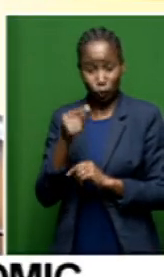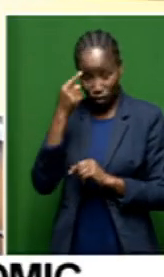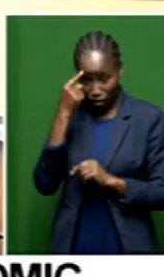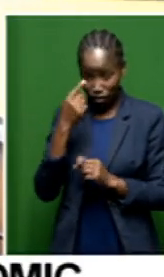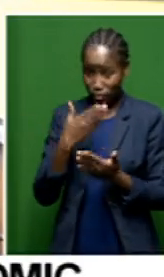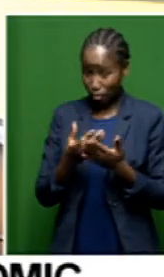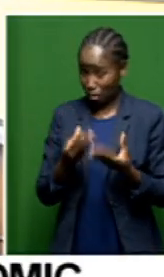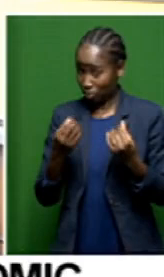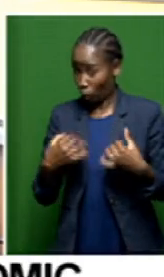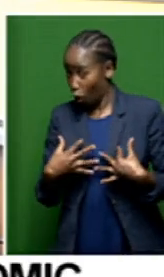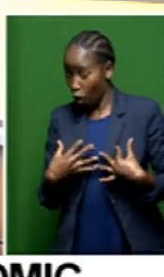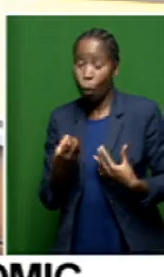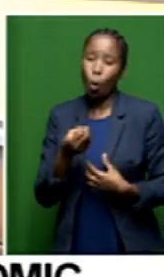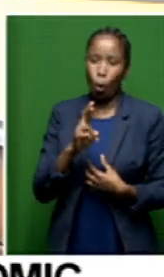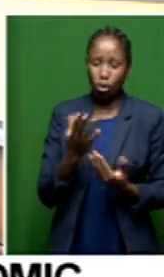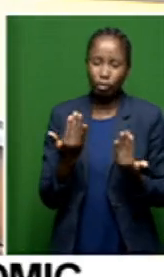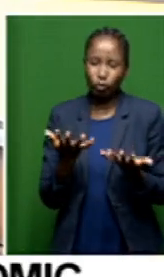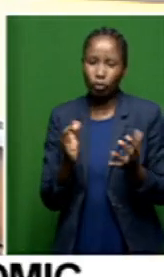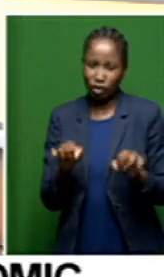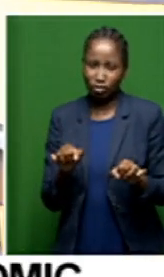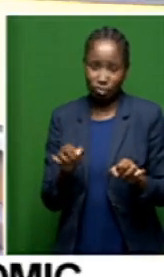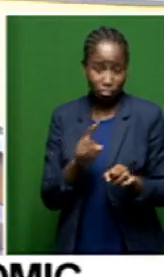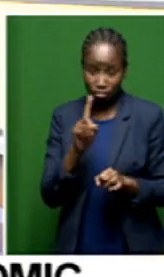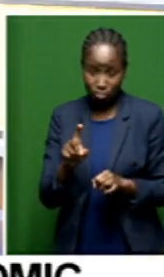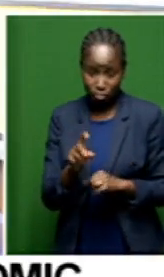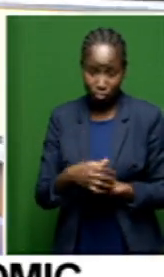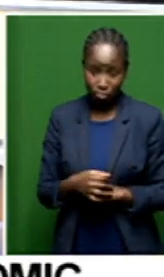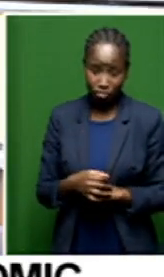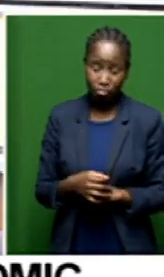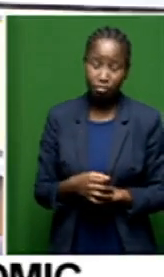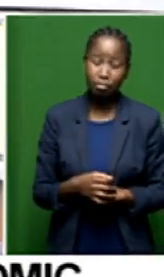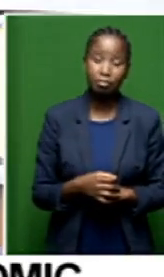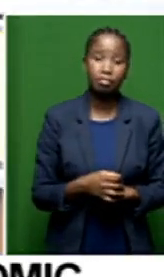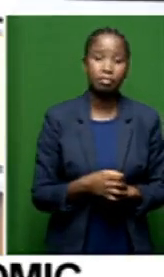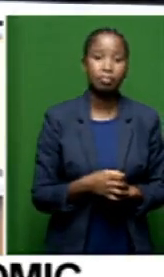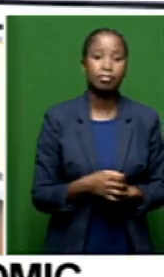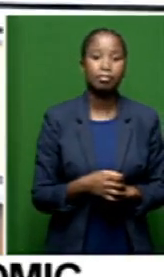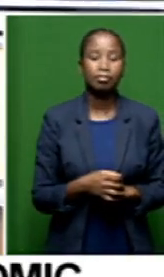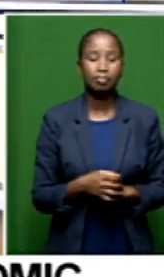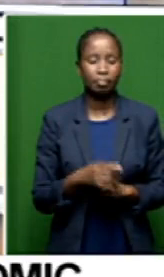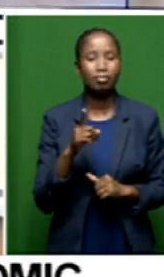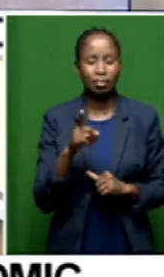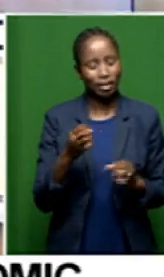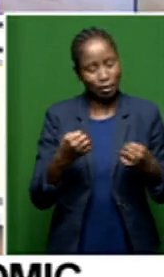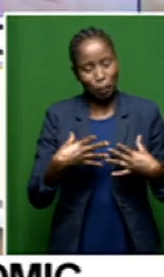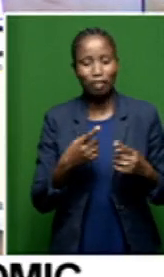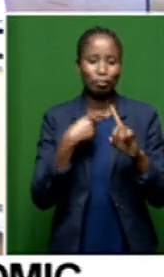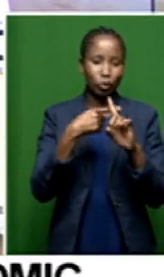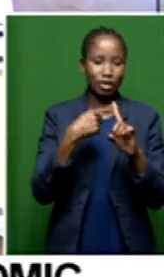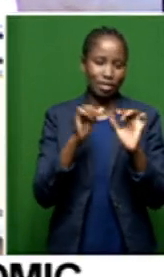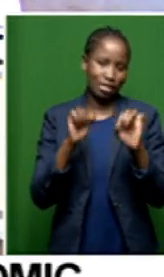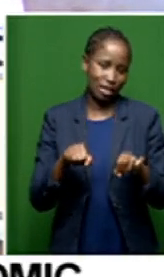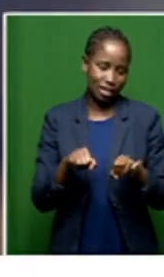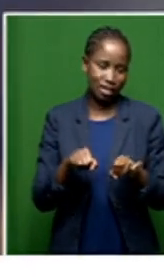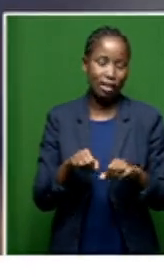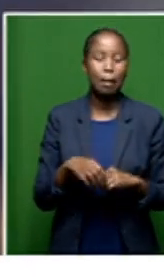by surprise, or is it within expectations? I think it is a positive surprise, and I think if we